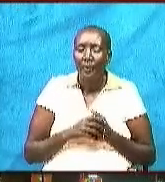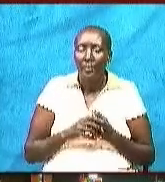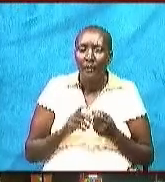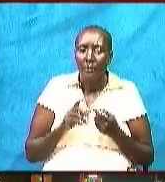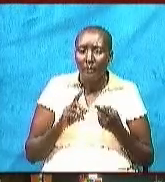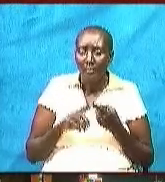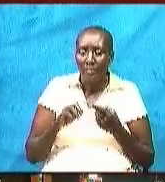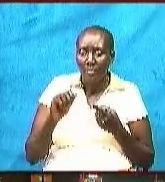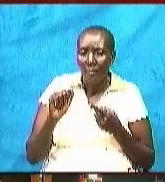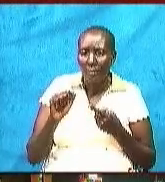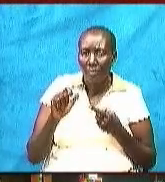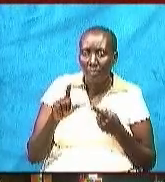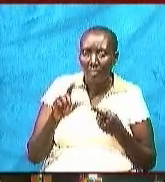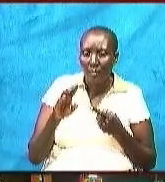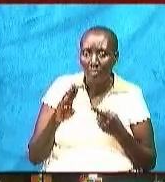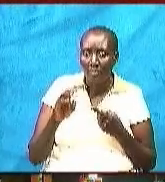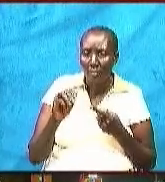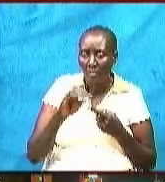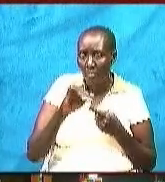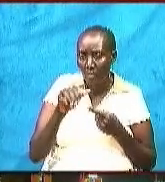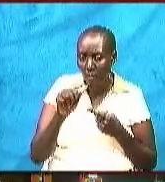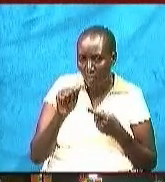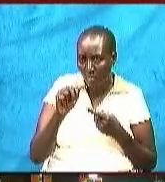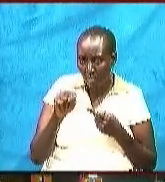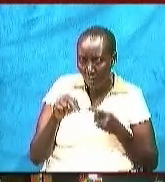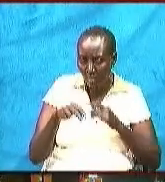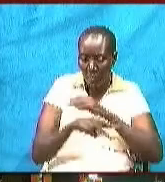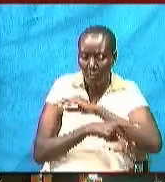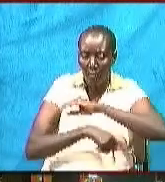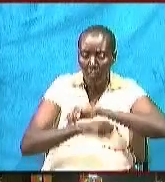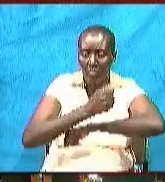That is Arbajan Primary School 1,